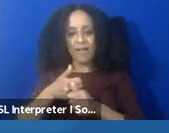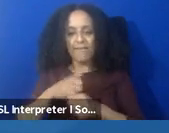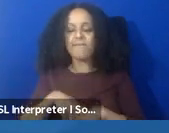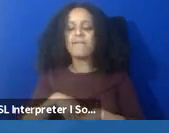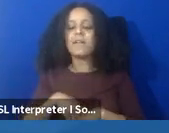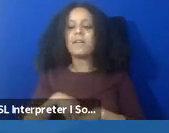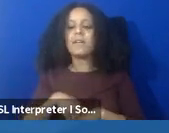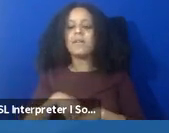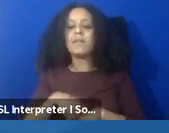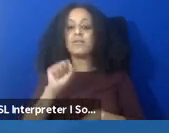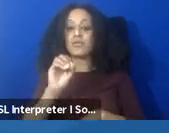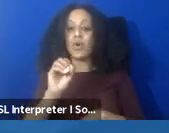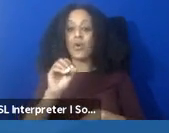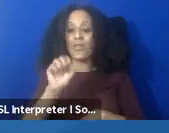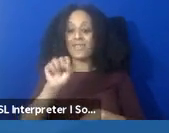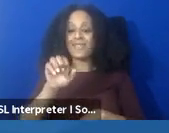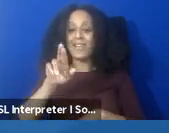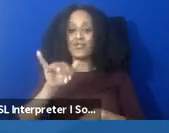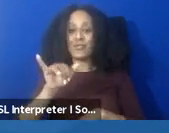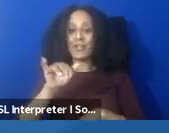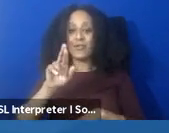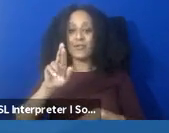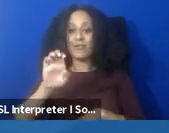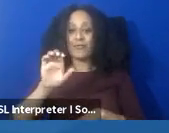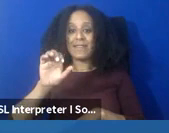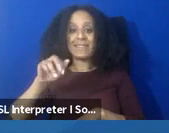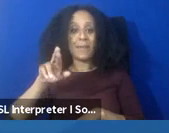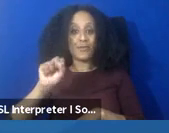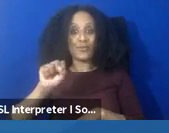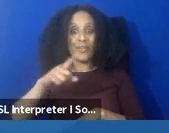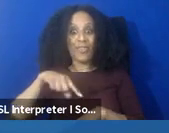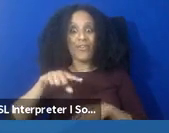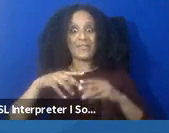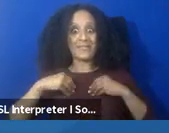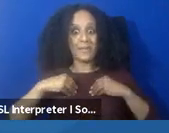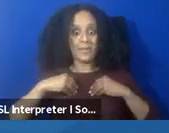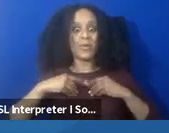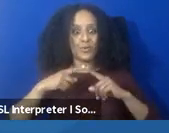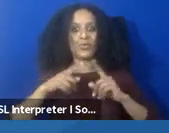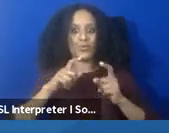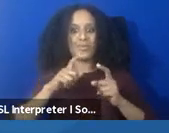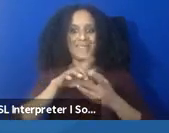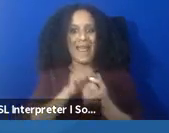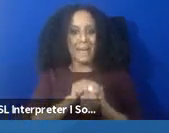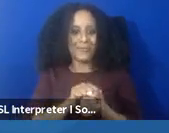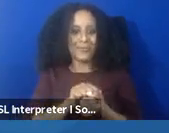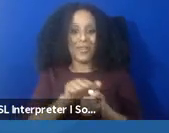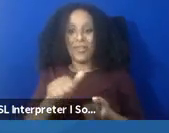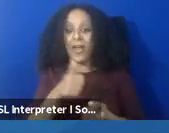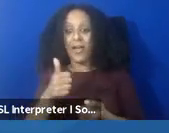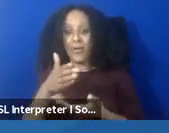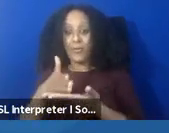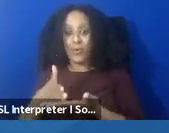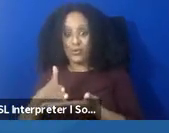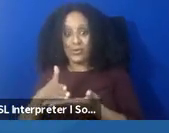and so those sensory receptors, outer hair cells, are susceptible to damage. The other portion of the pathway